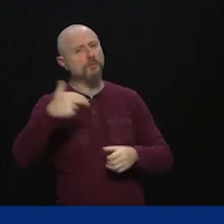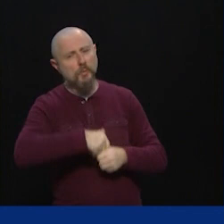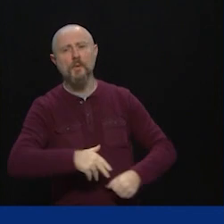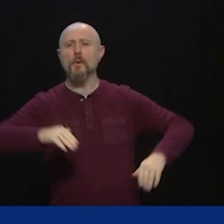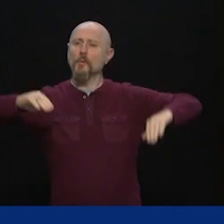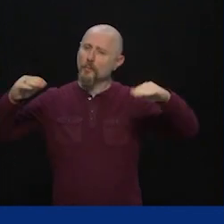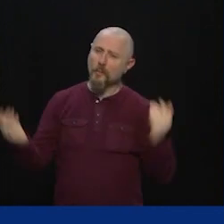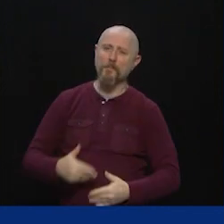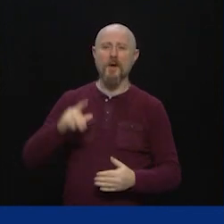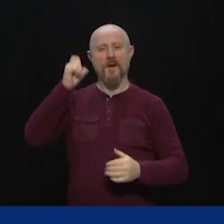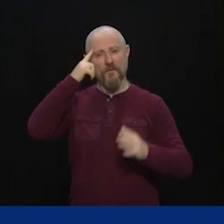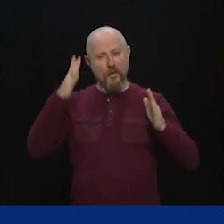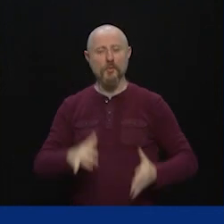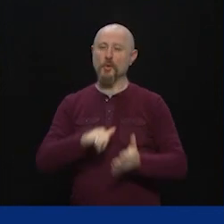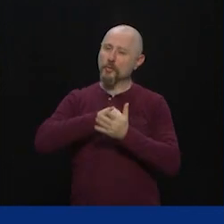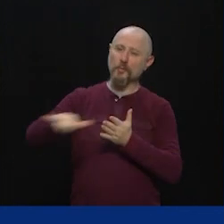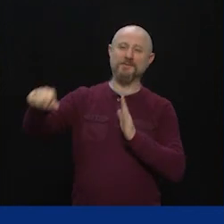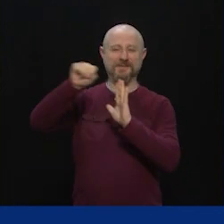Kathy Hochul.